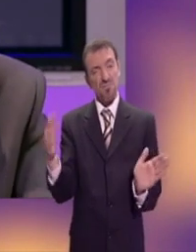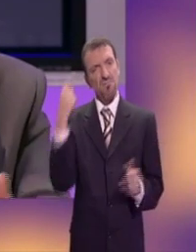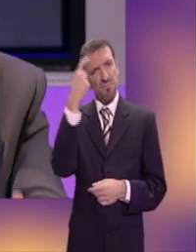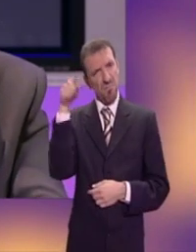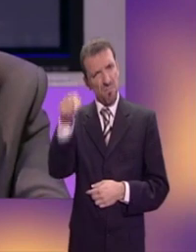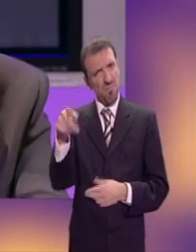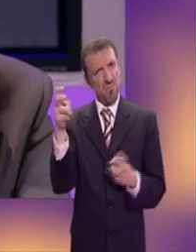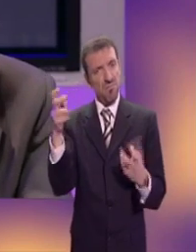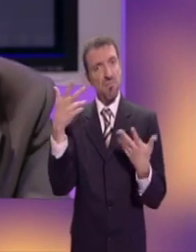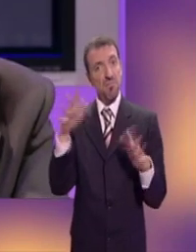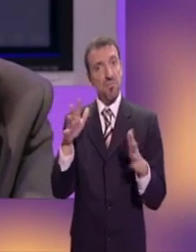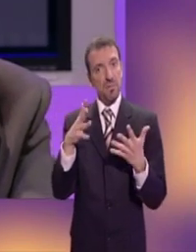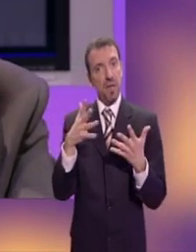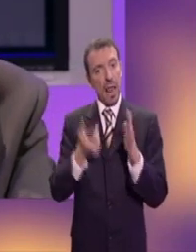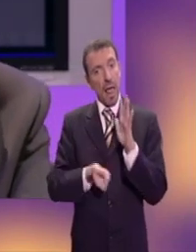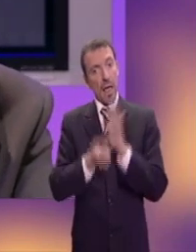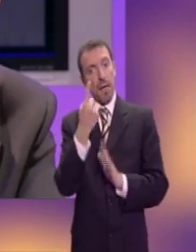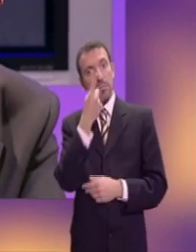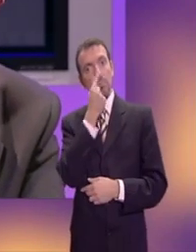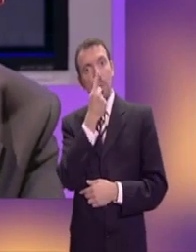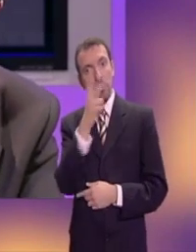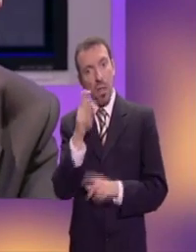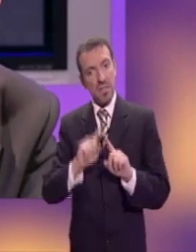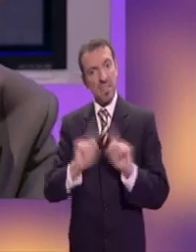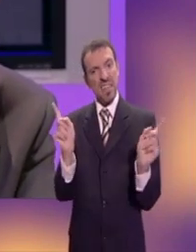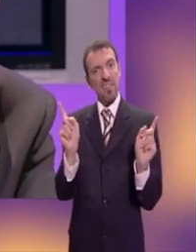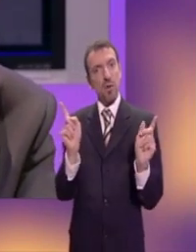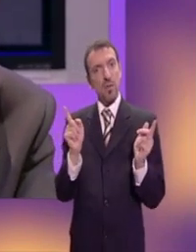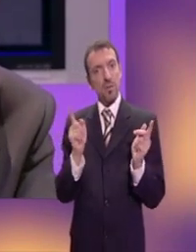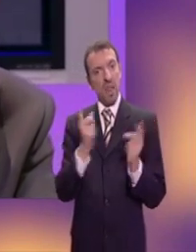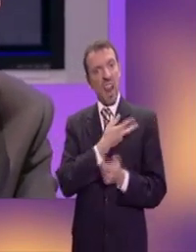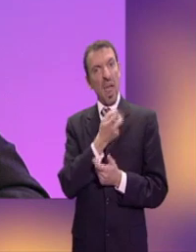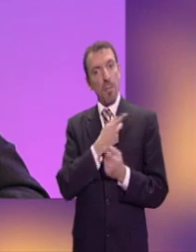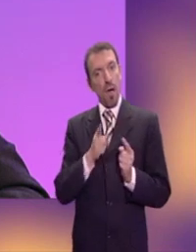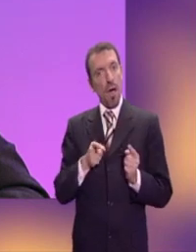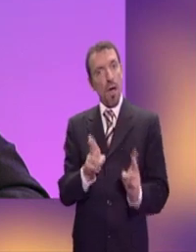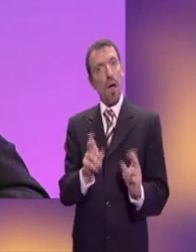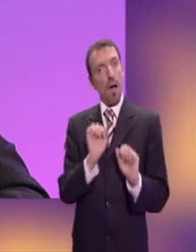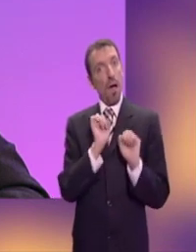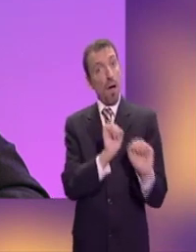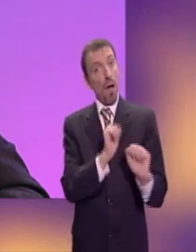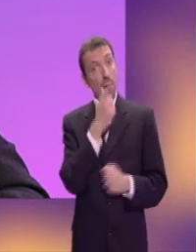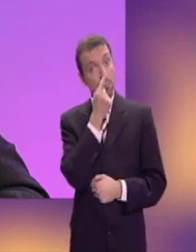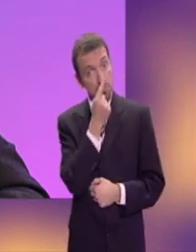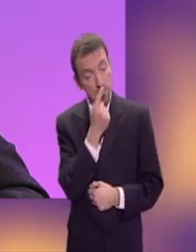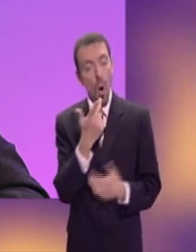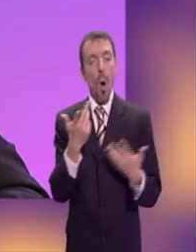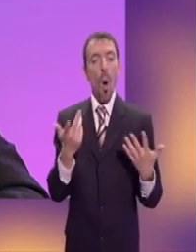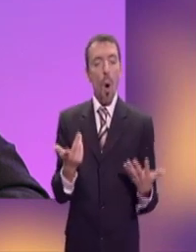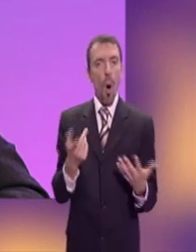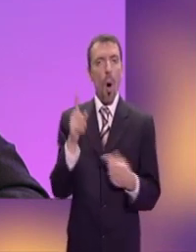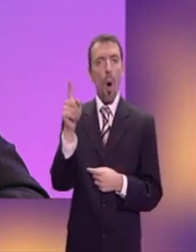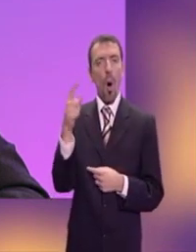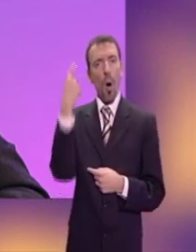a space was really opening up for a different type of Labour Party, and that there was really